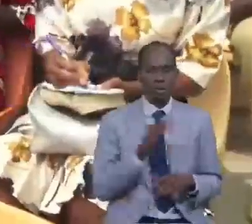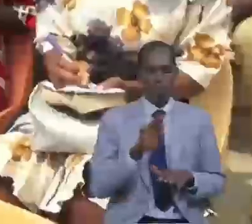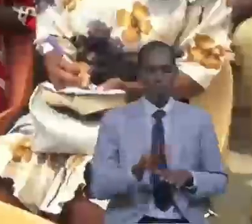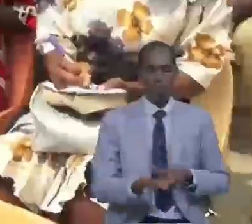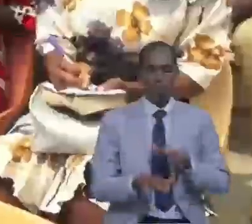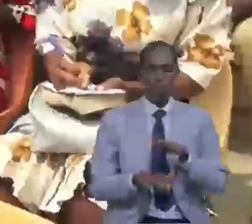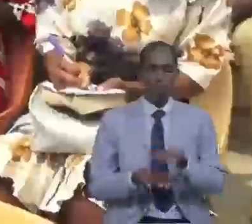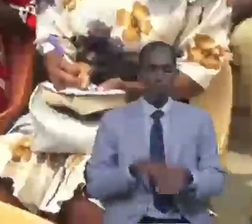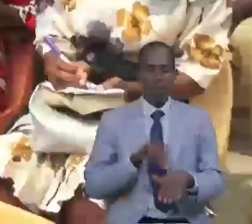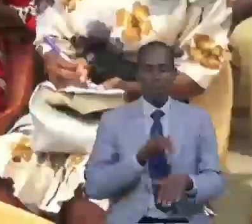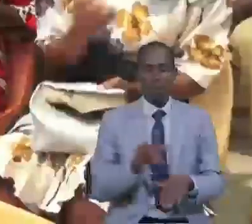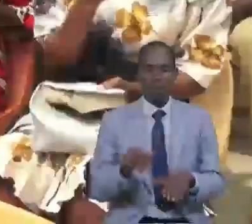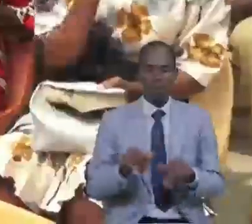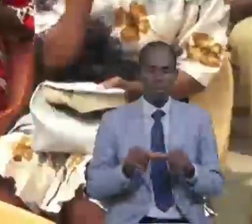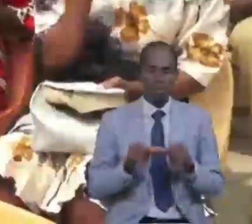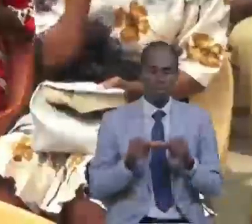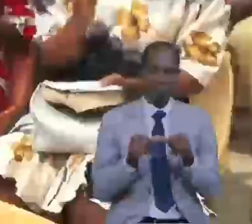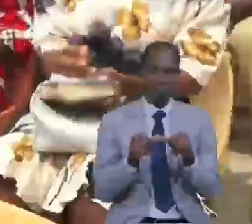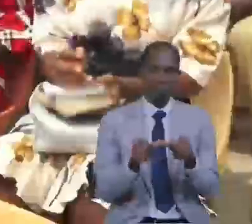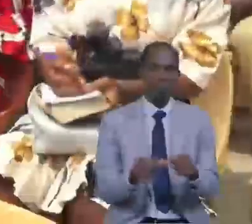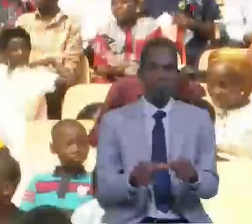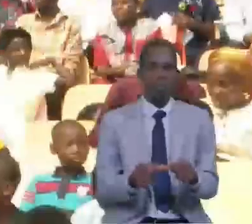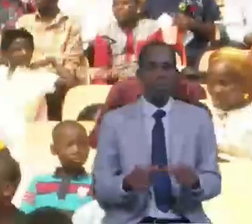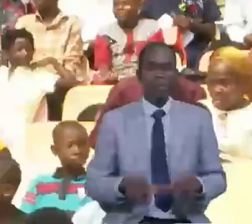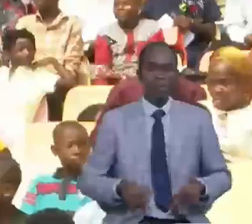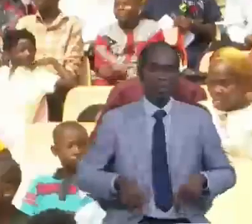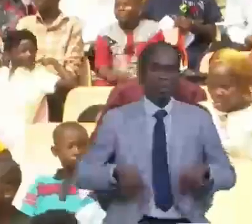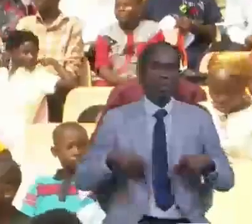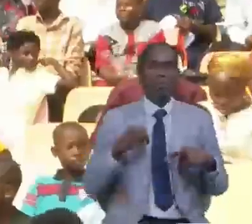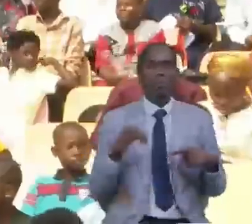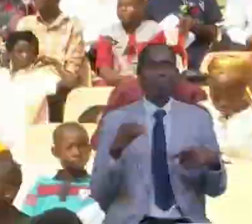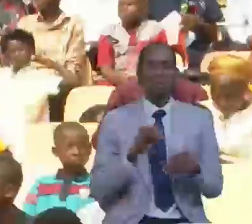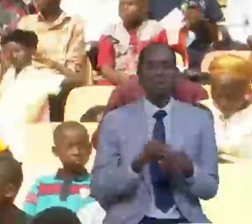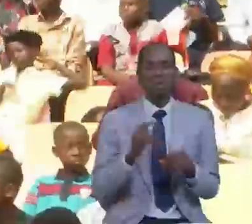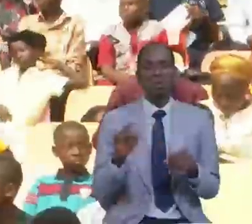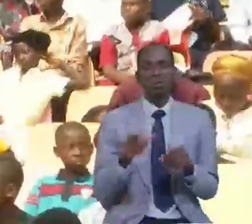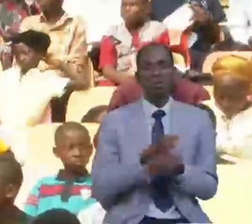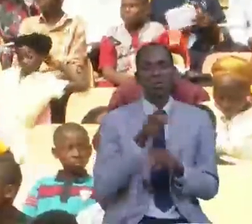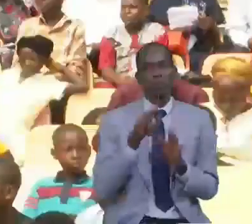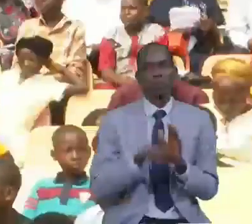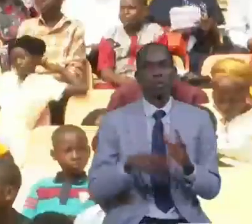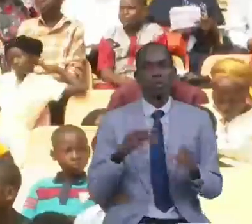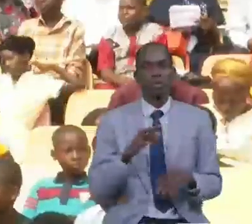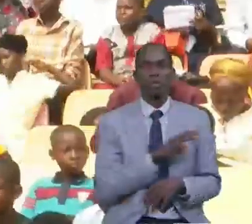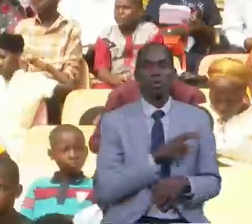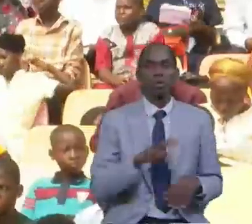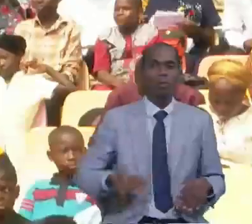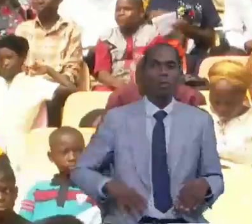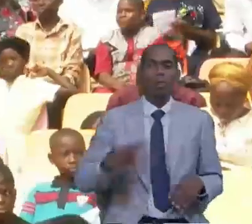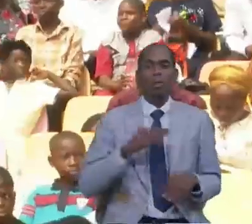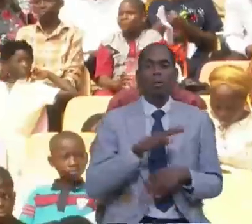And all that we do by faith. The topic today,